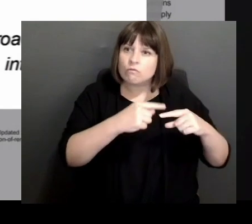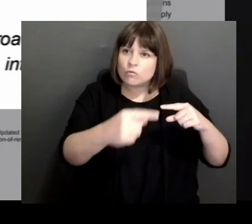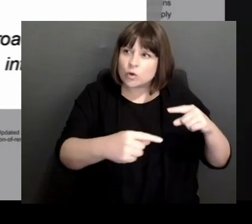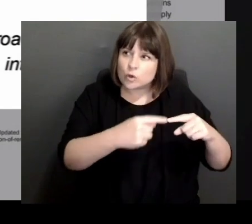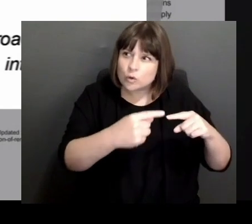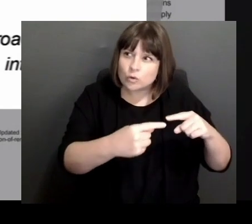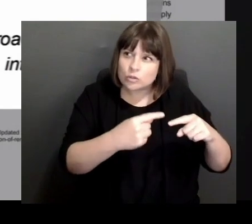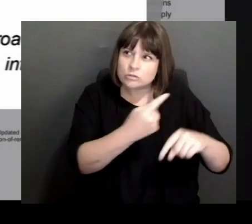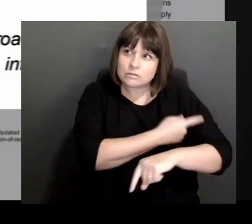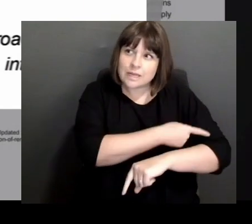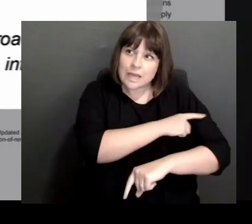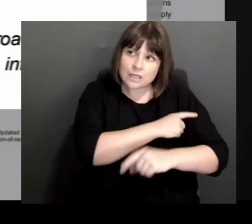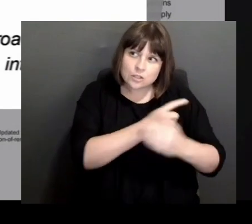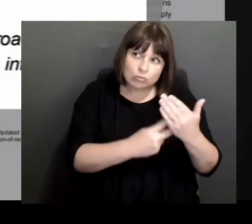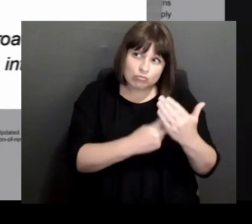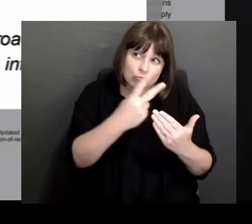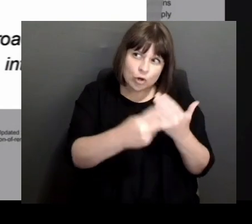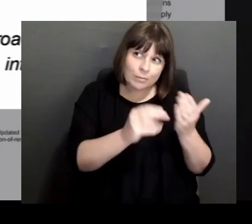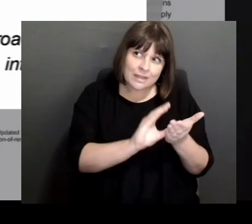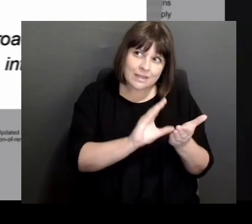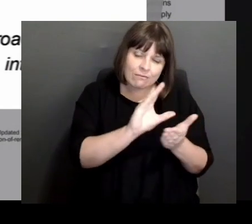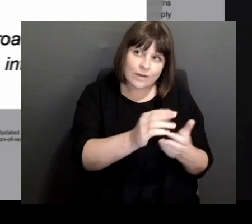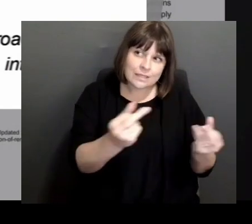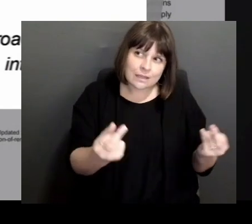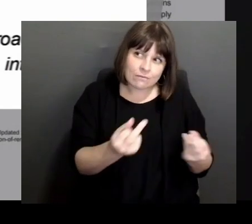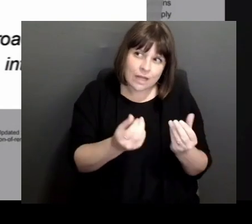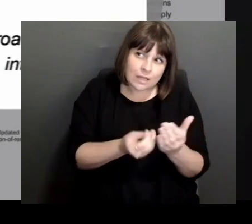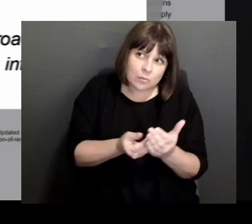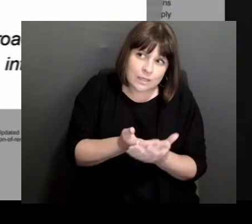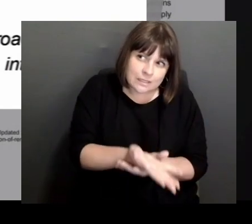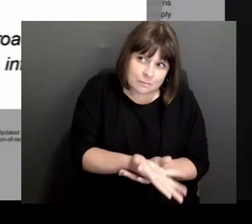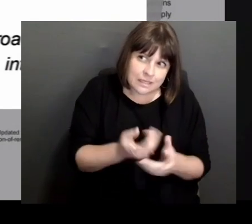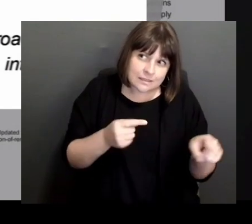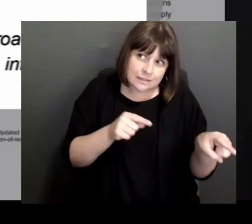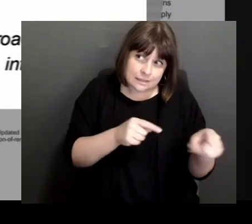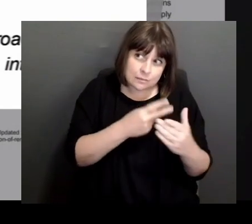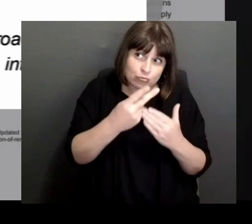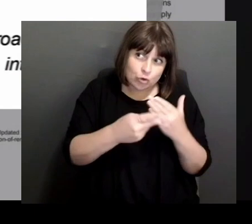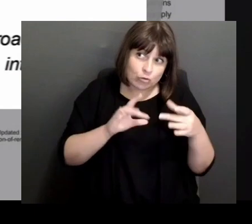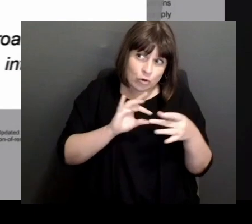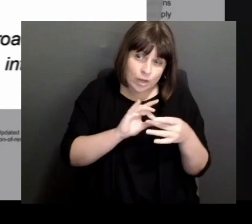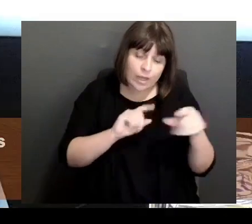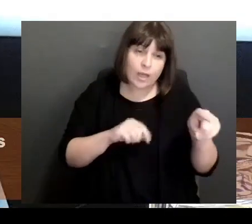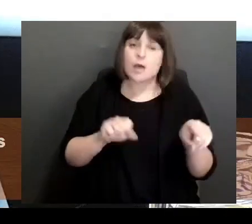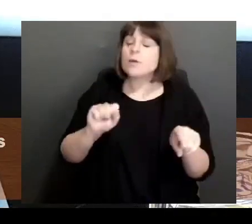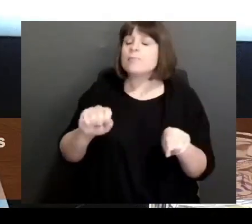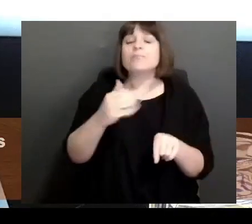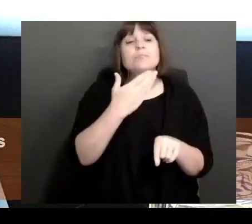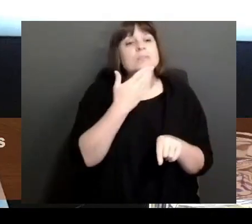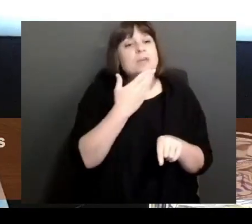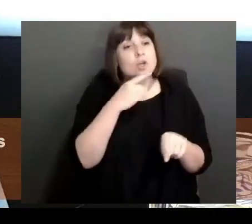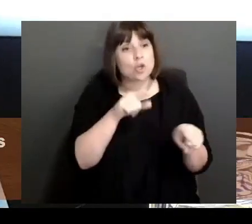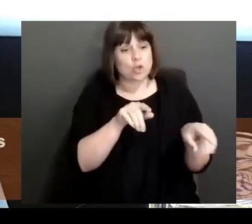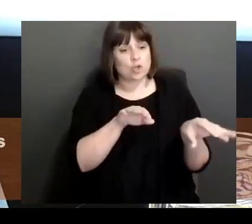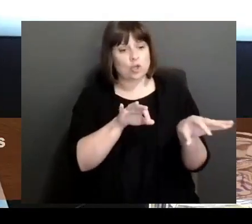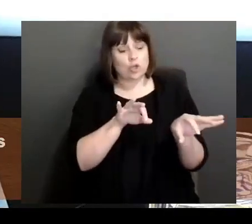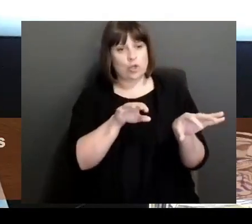and expended under this program? Thank you. The design of the program is focused